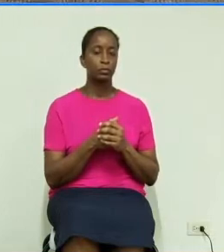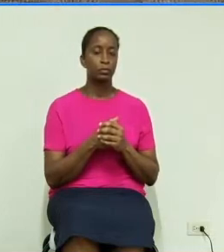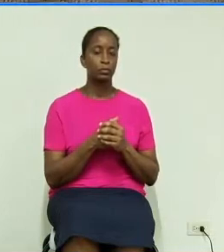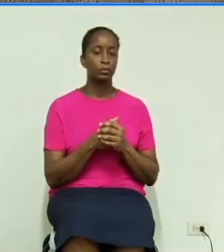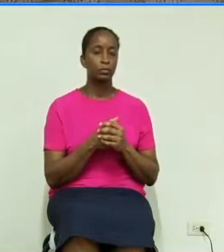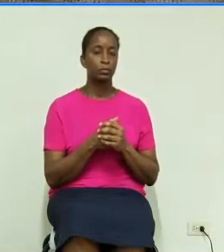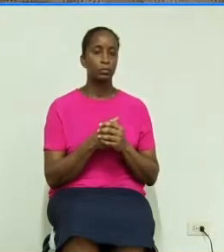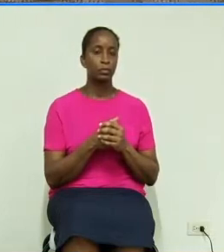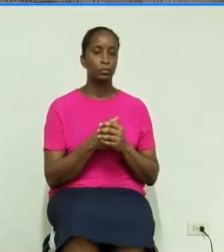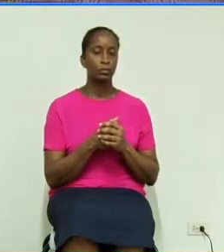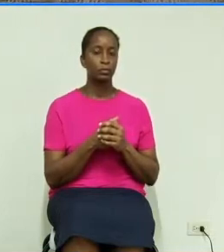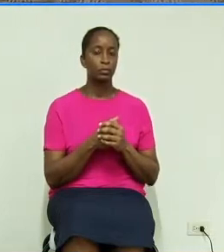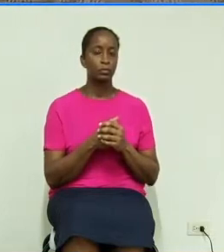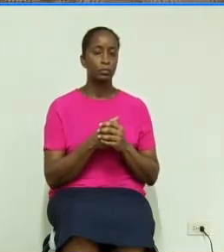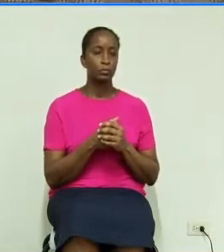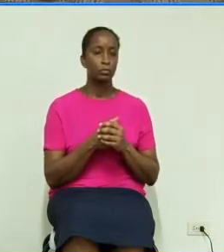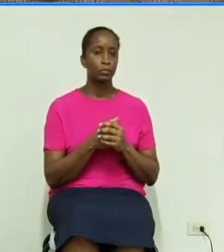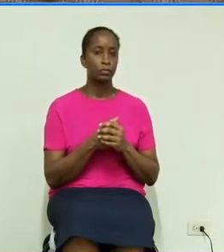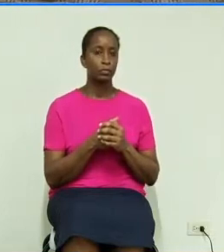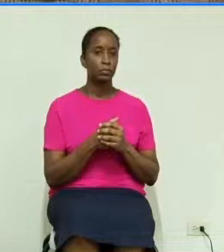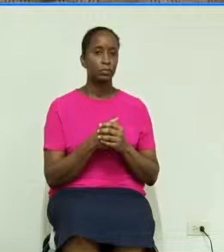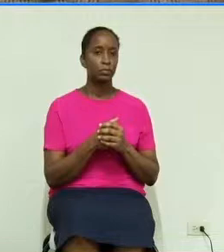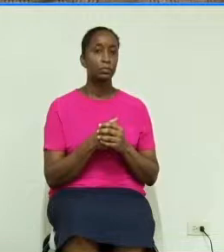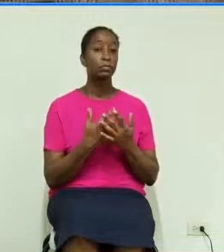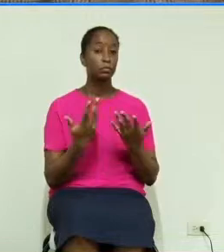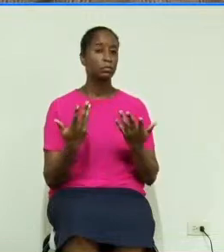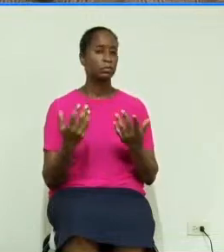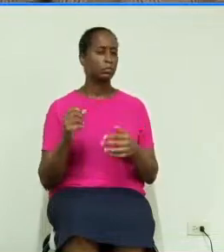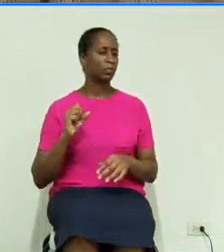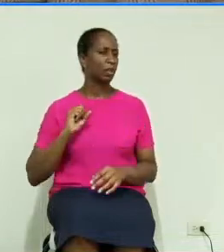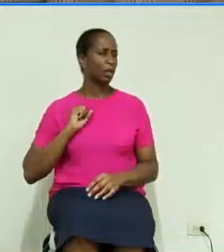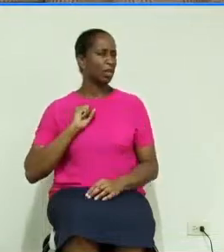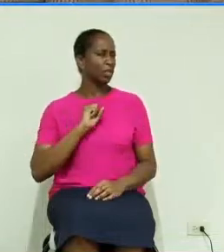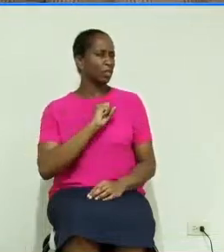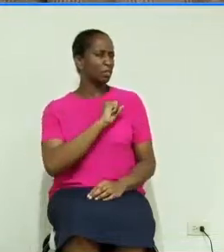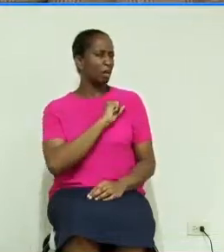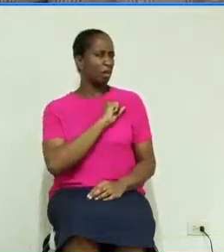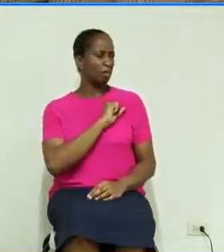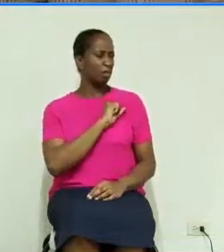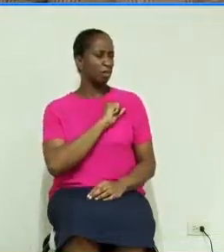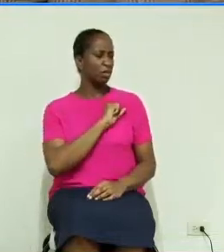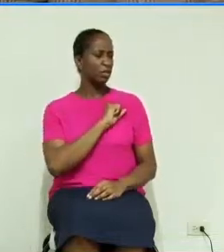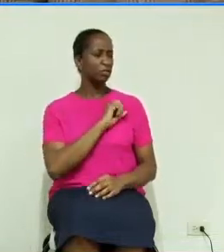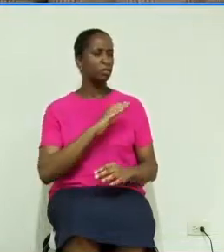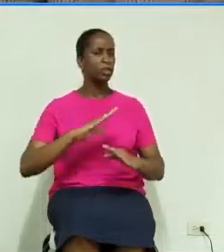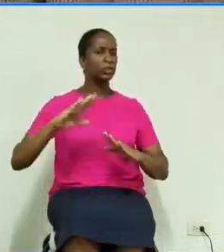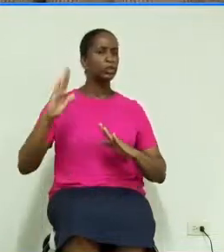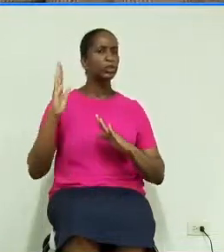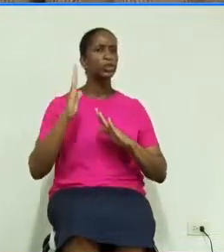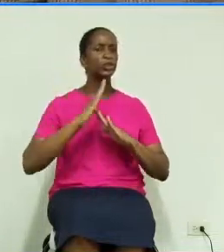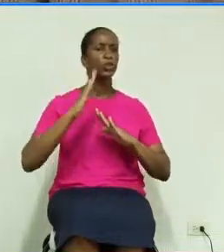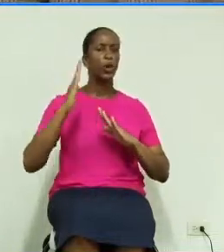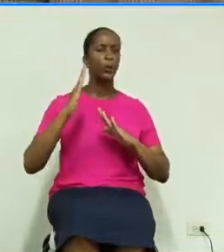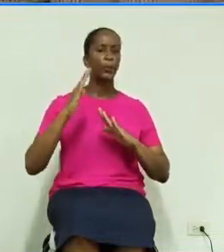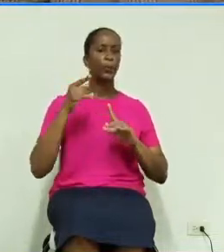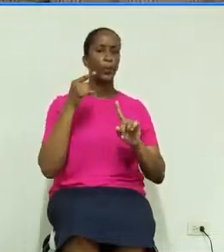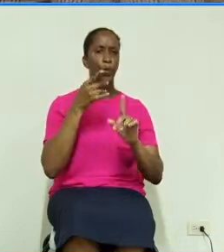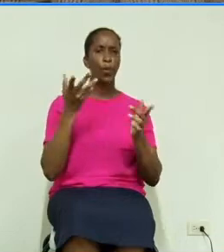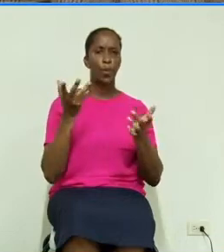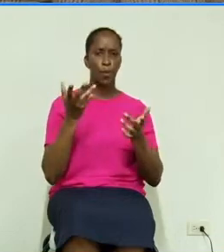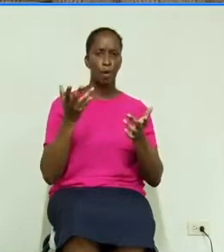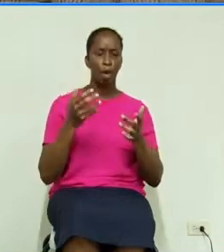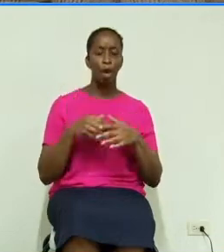is not usually the main focus. Certainly, it's not legislated, so there is no legal requirement for